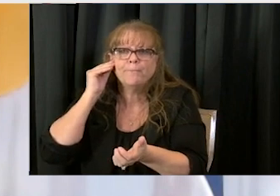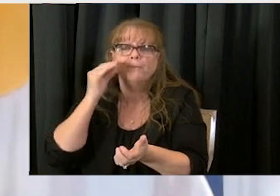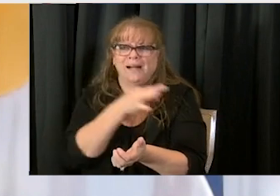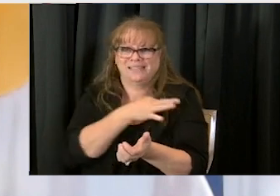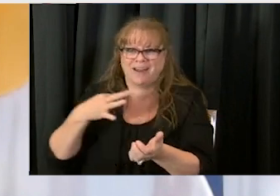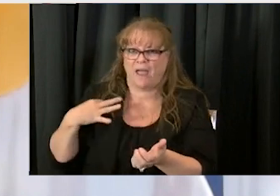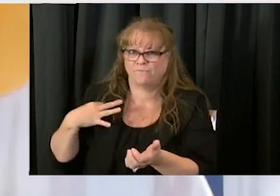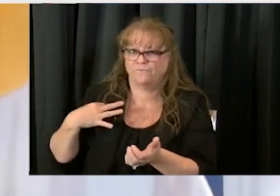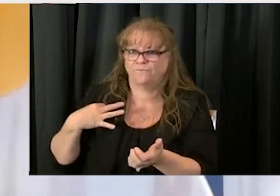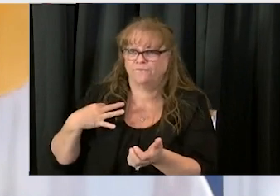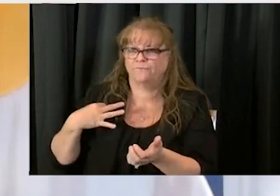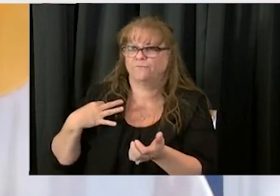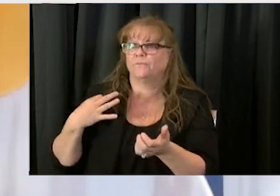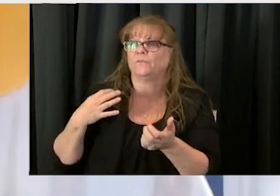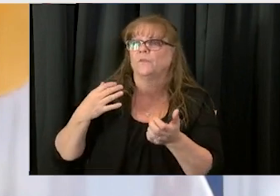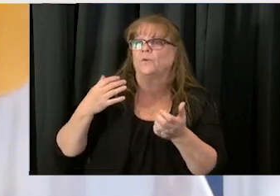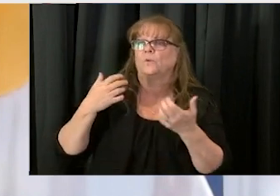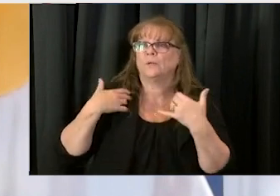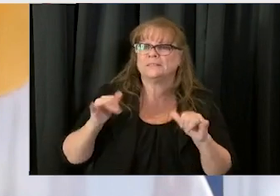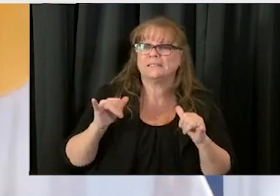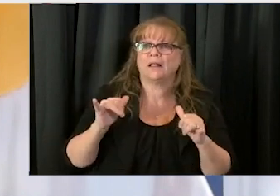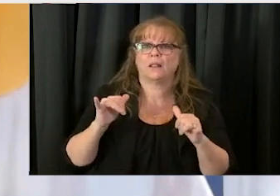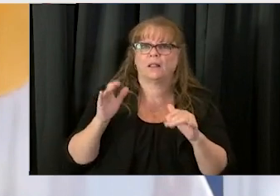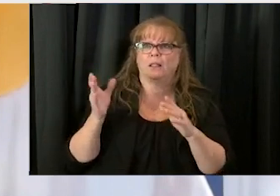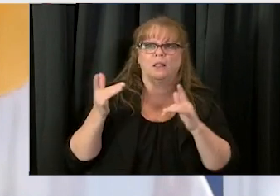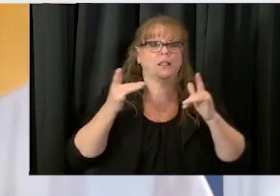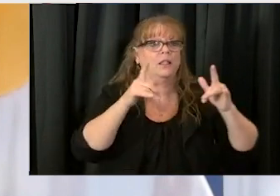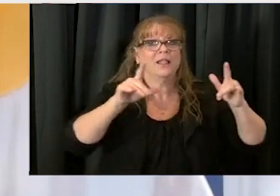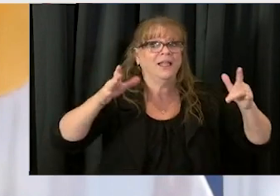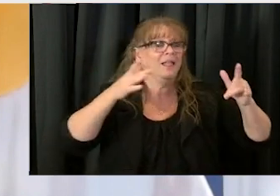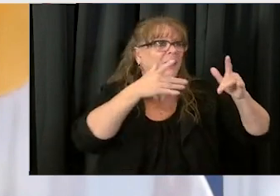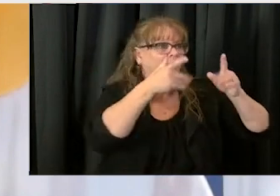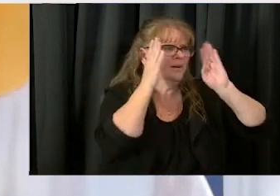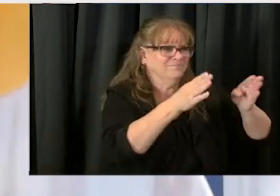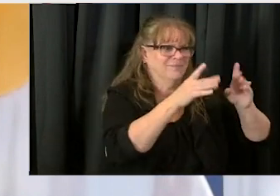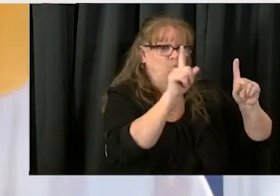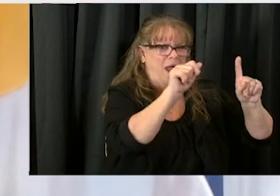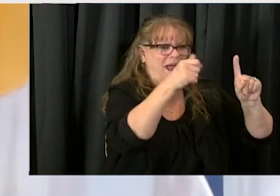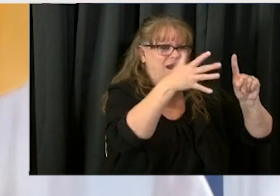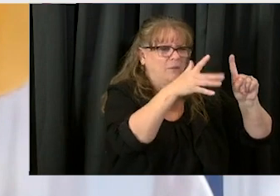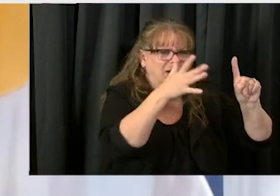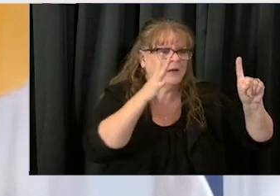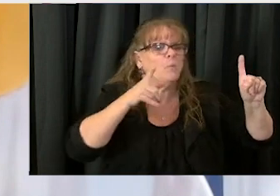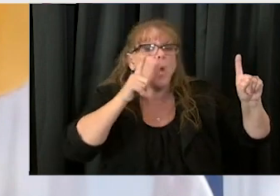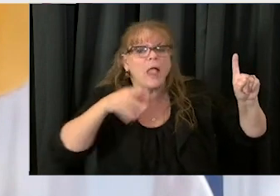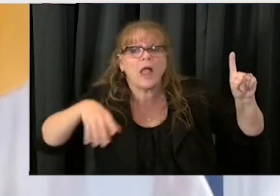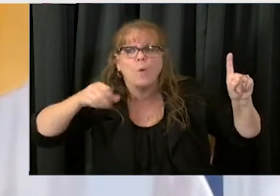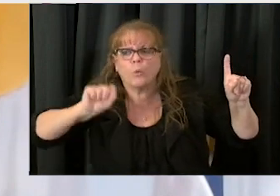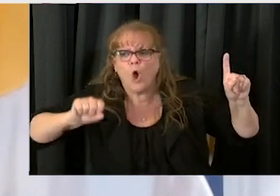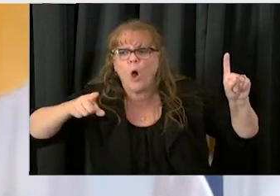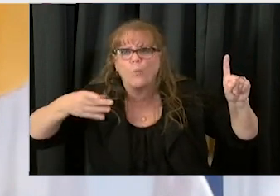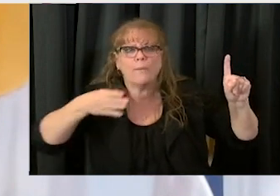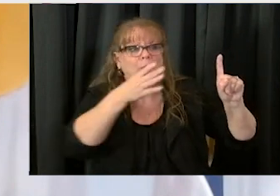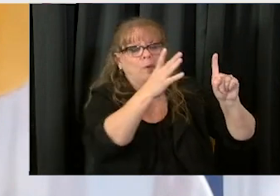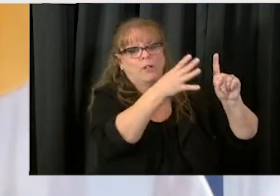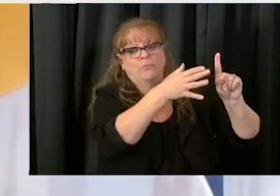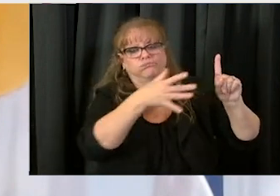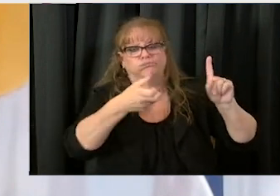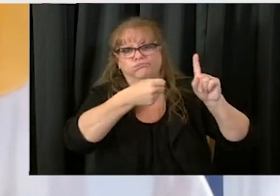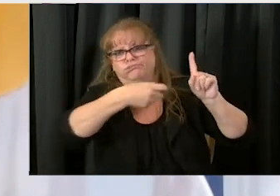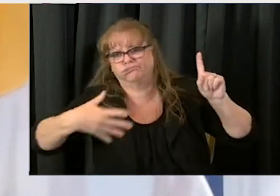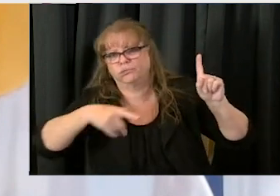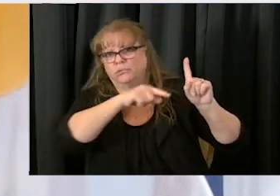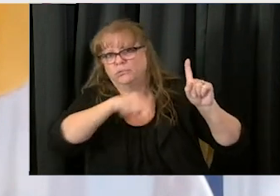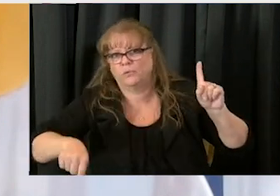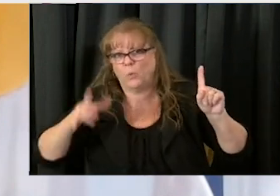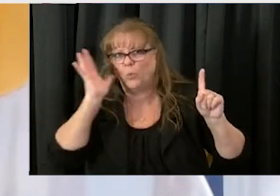This is Katie Eastman with 9 News. As a follow-up to talking about school districts, there are school districts that